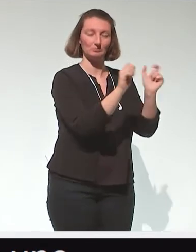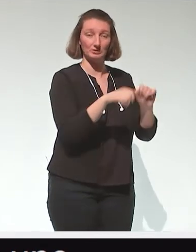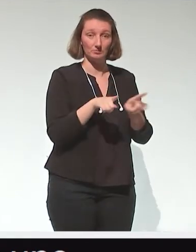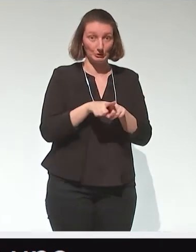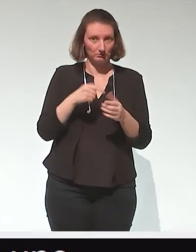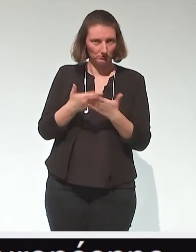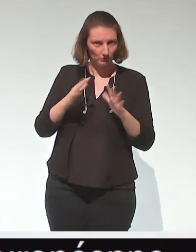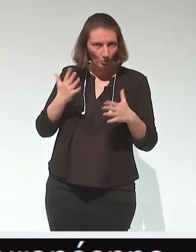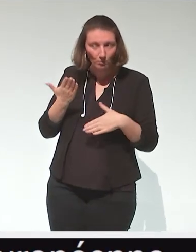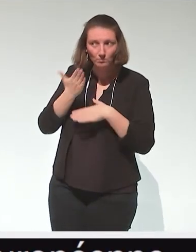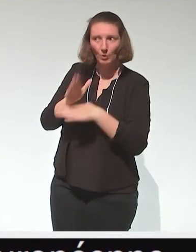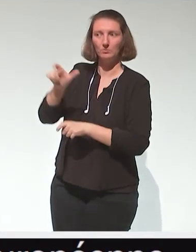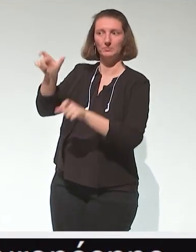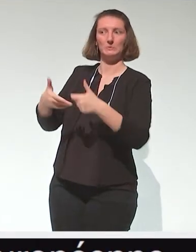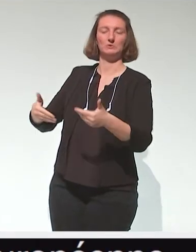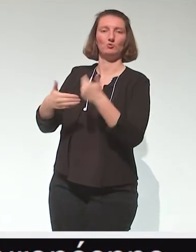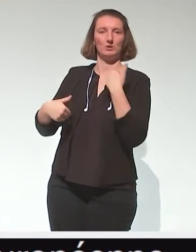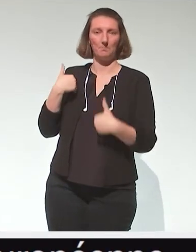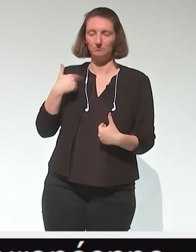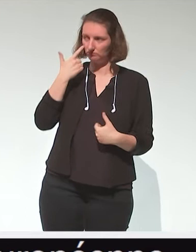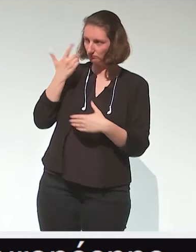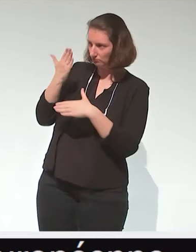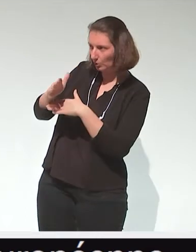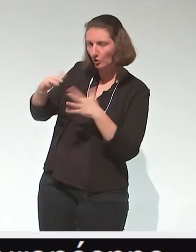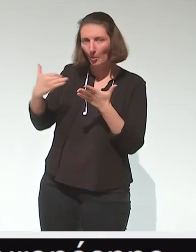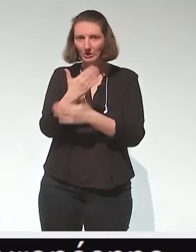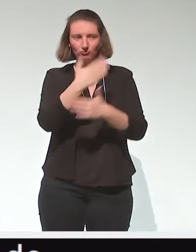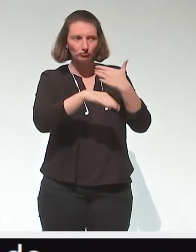to increase the awareness of companies